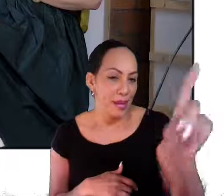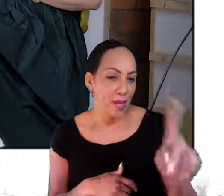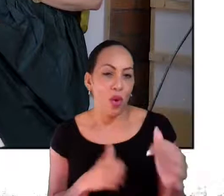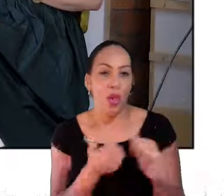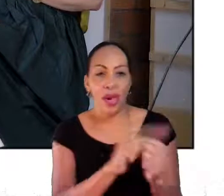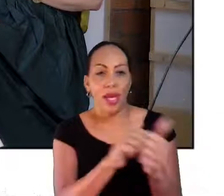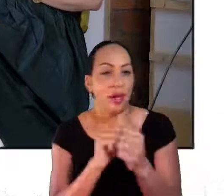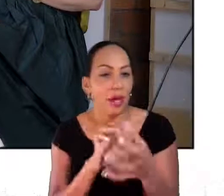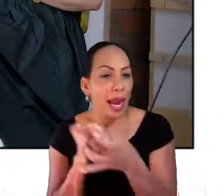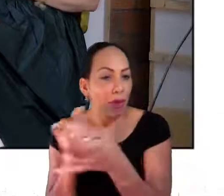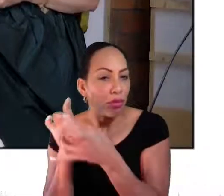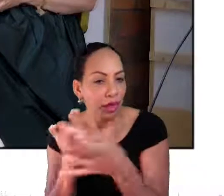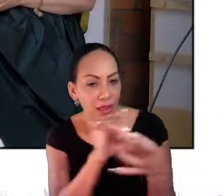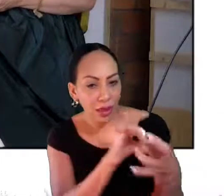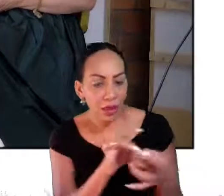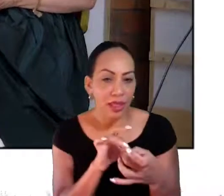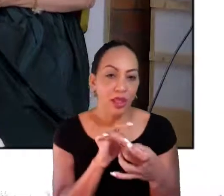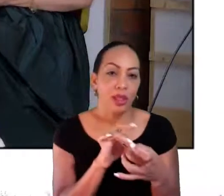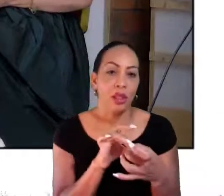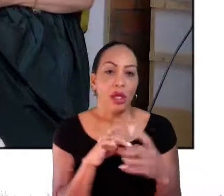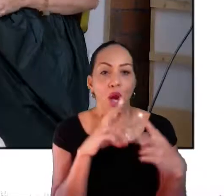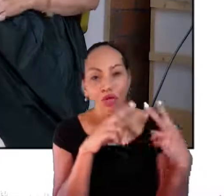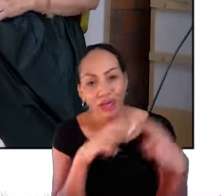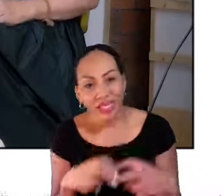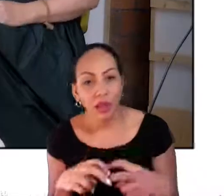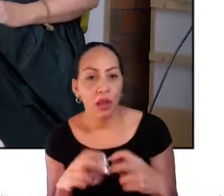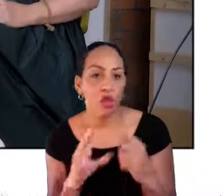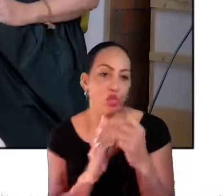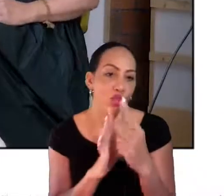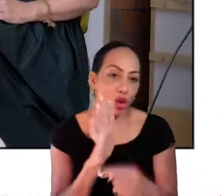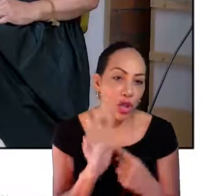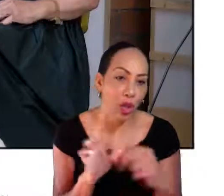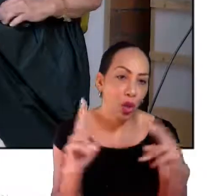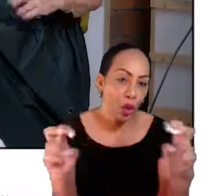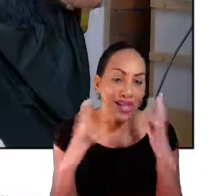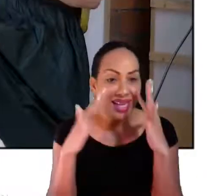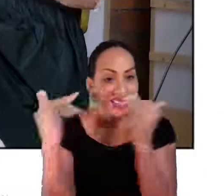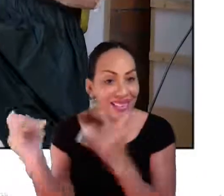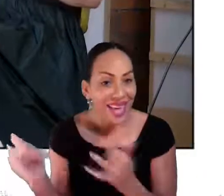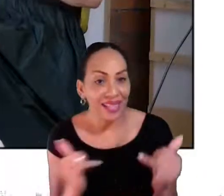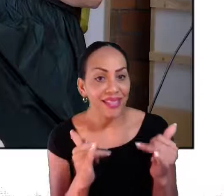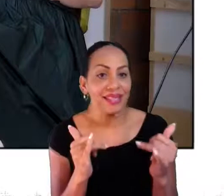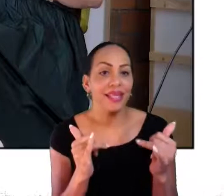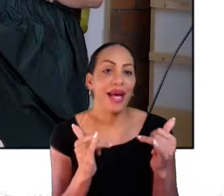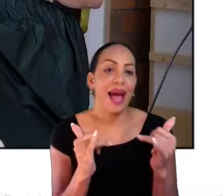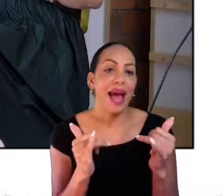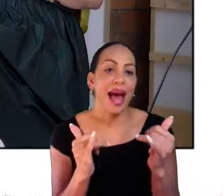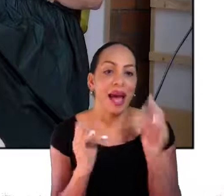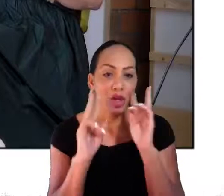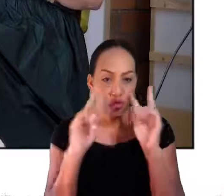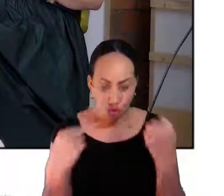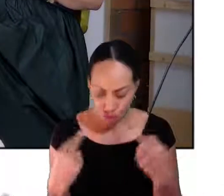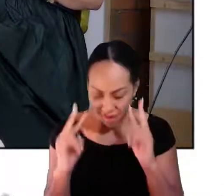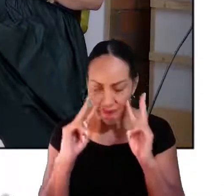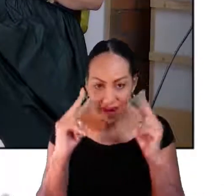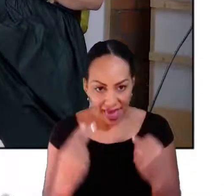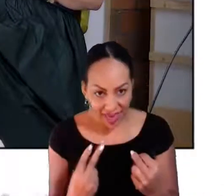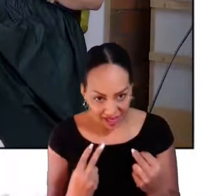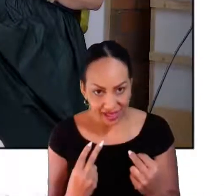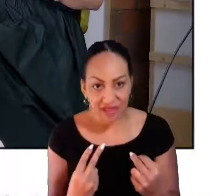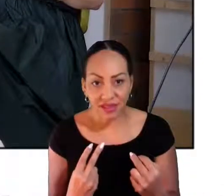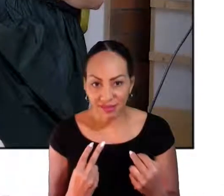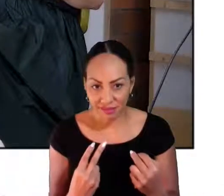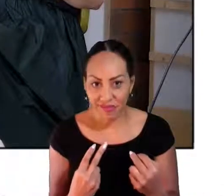Reflect, which was an opportunity for people working in engagement-focused projects across a few different sectors to think about